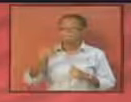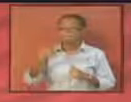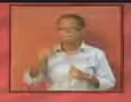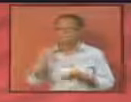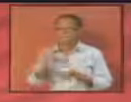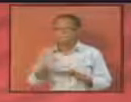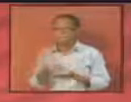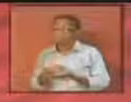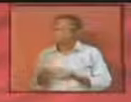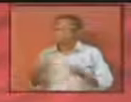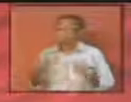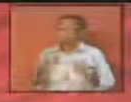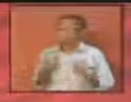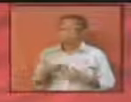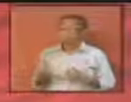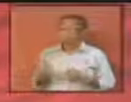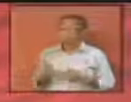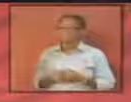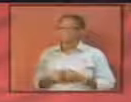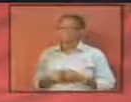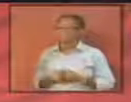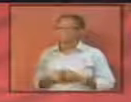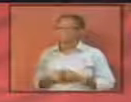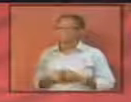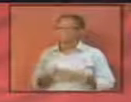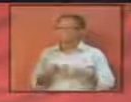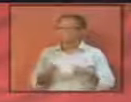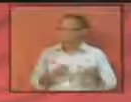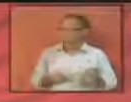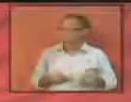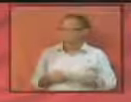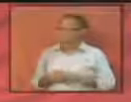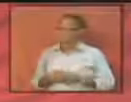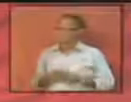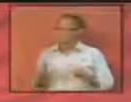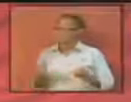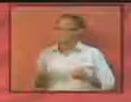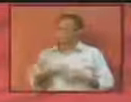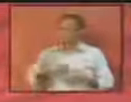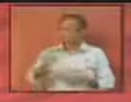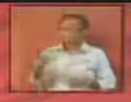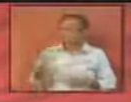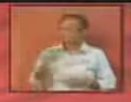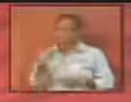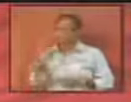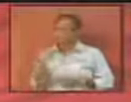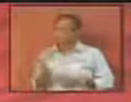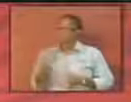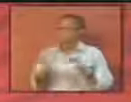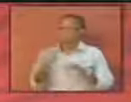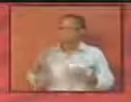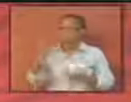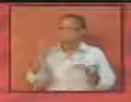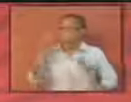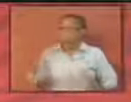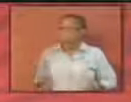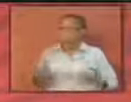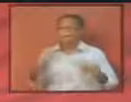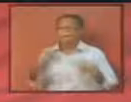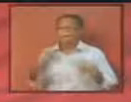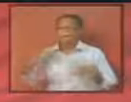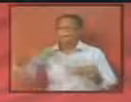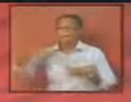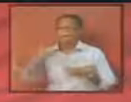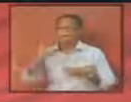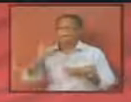Tobago. Your other question was whether if one person has P1 and they interact with other people in a cluster, whether those other